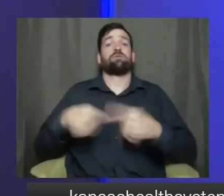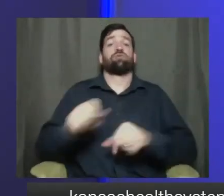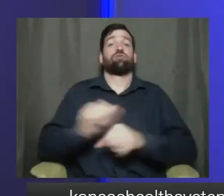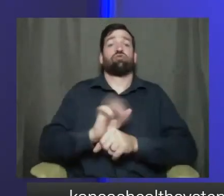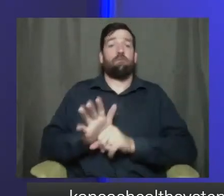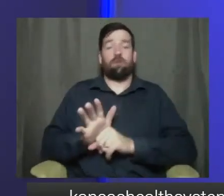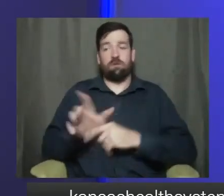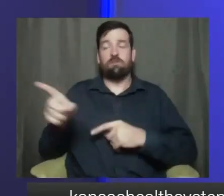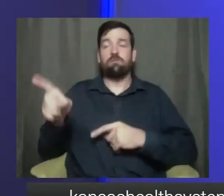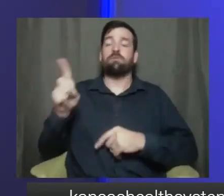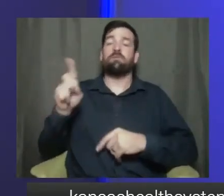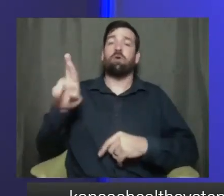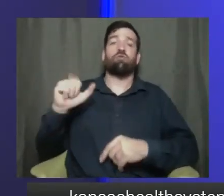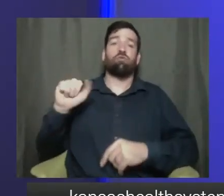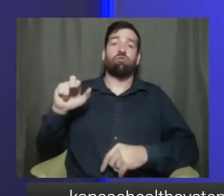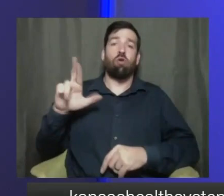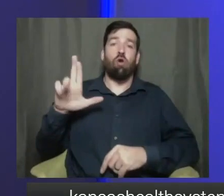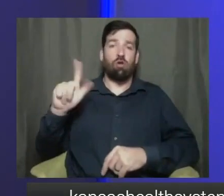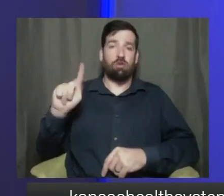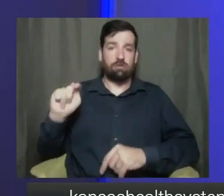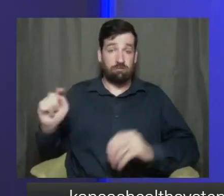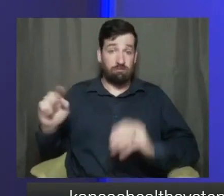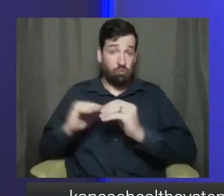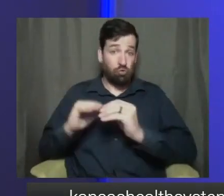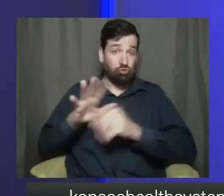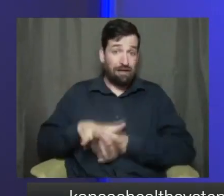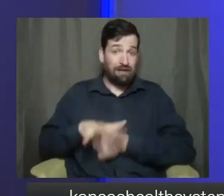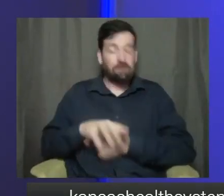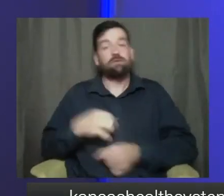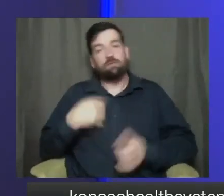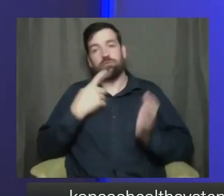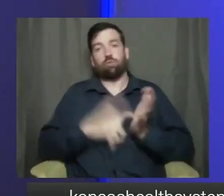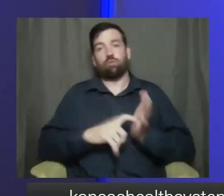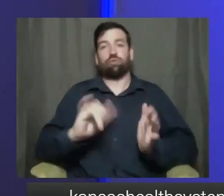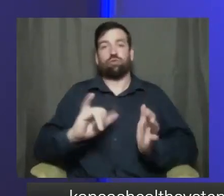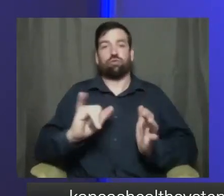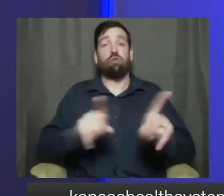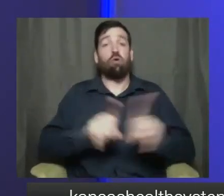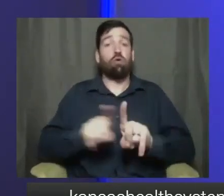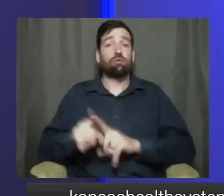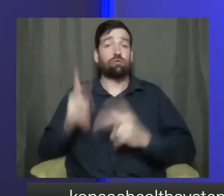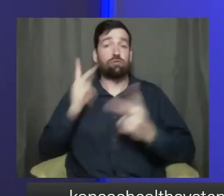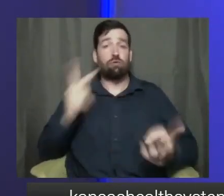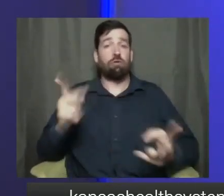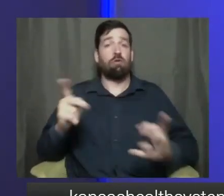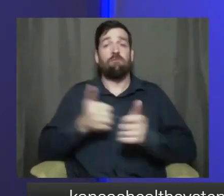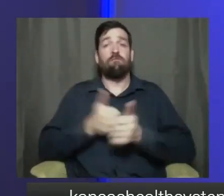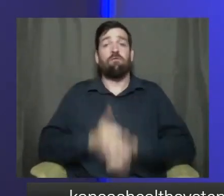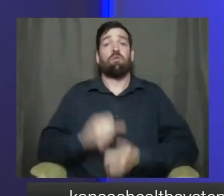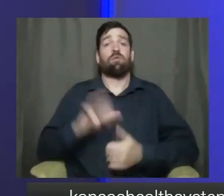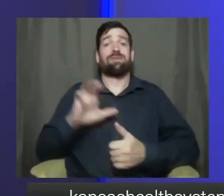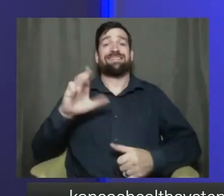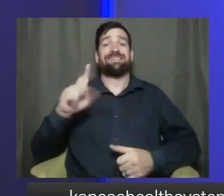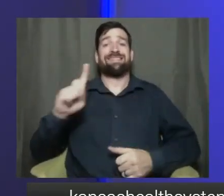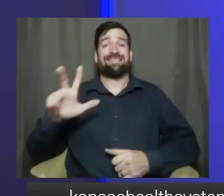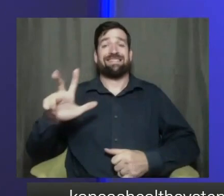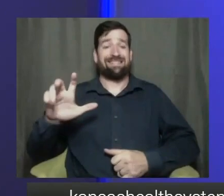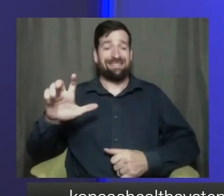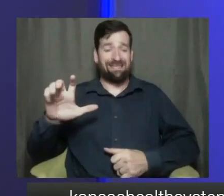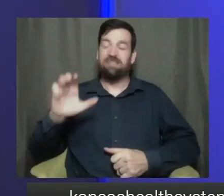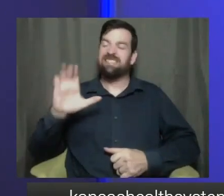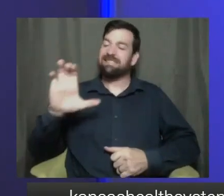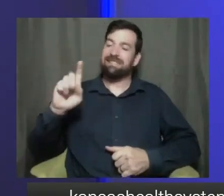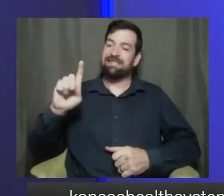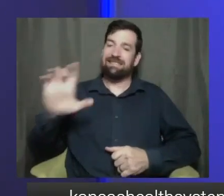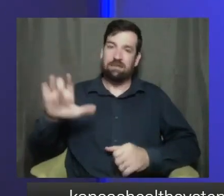about having more stress, we saw that as well. But we also saw, according to the CDC, 2 out of 3 women are caregivers, and